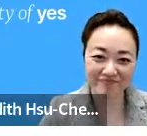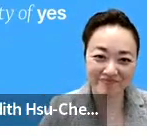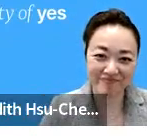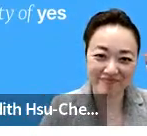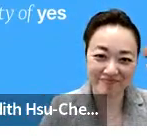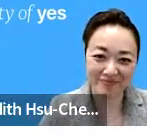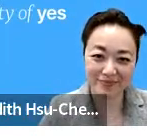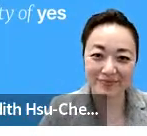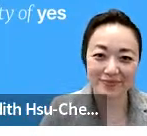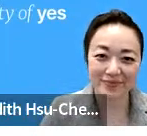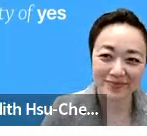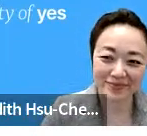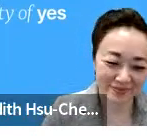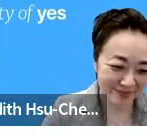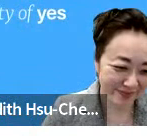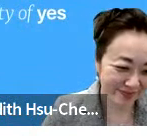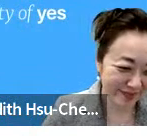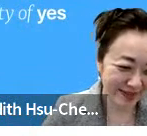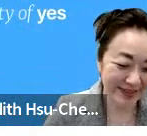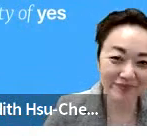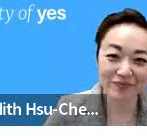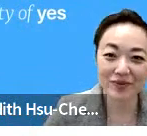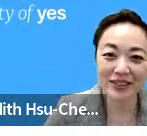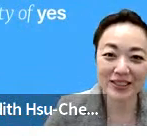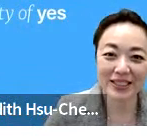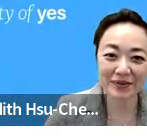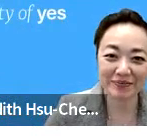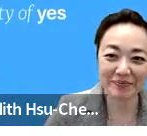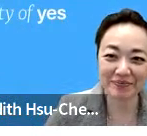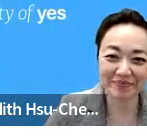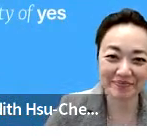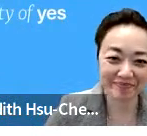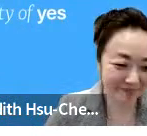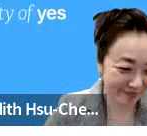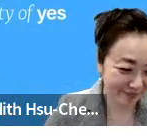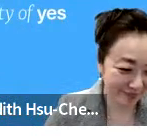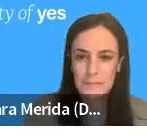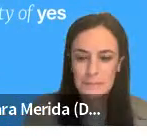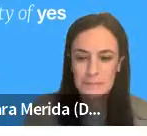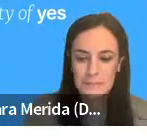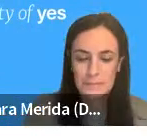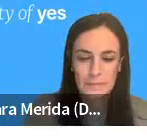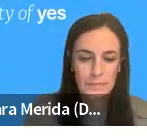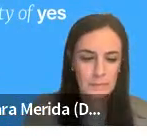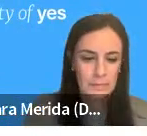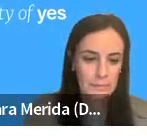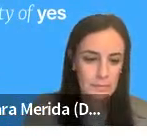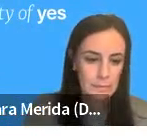Good night, everyone. Good night. Good night.